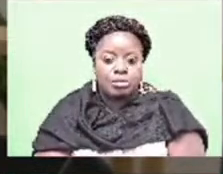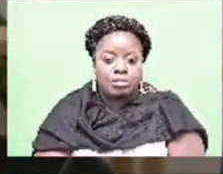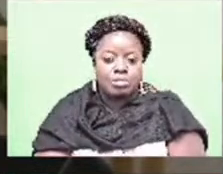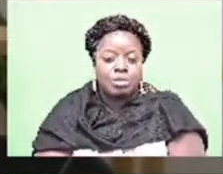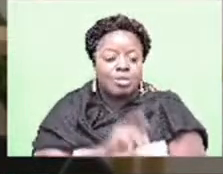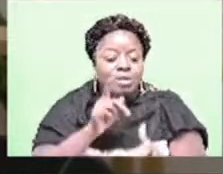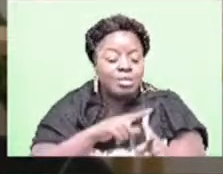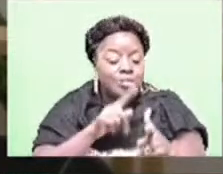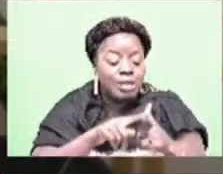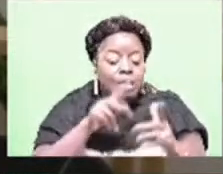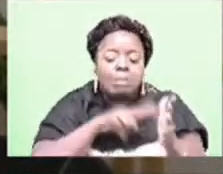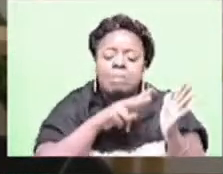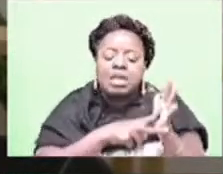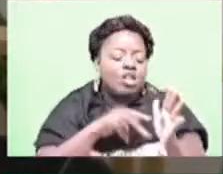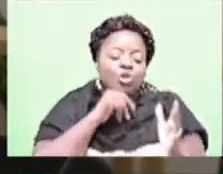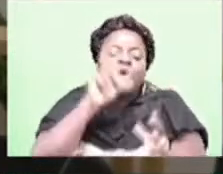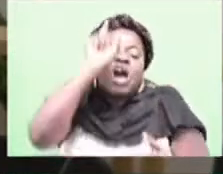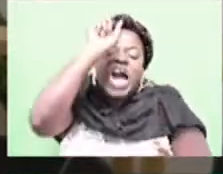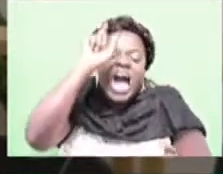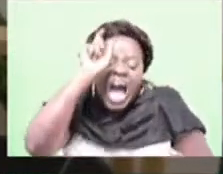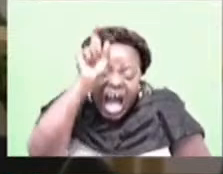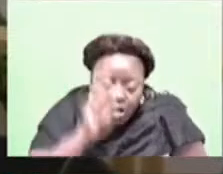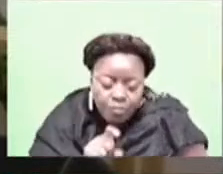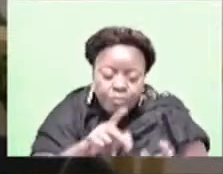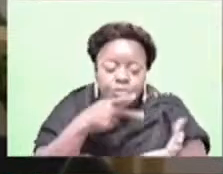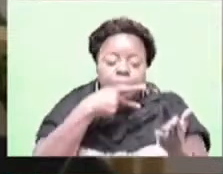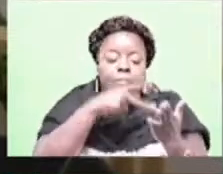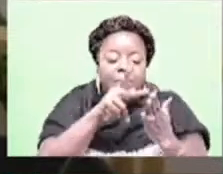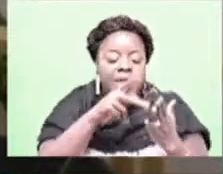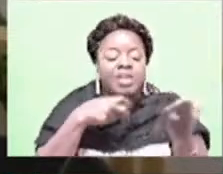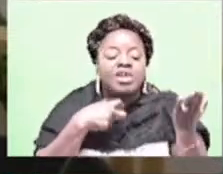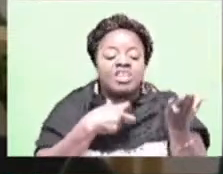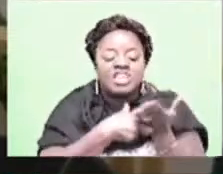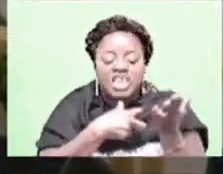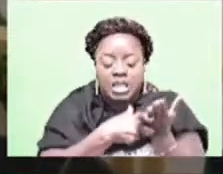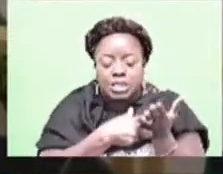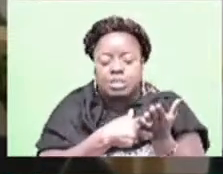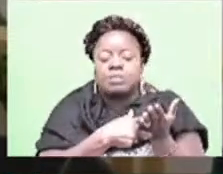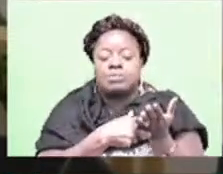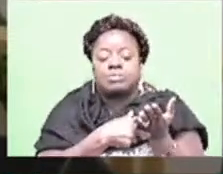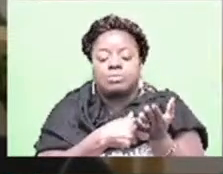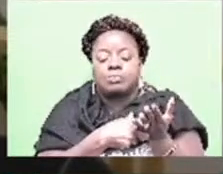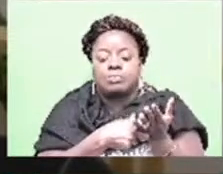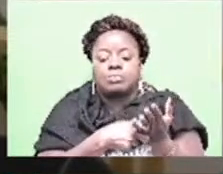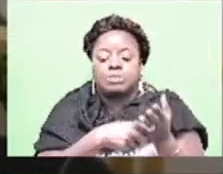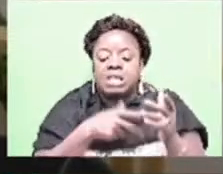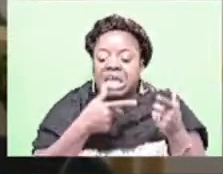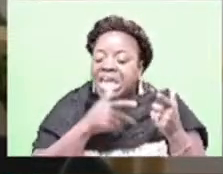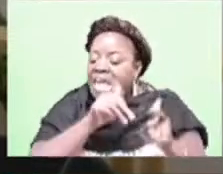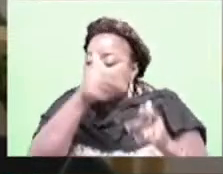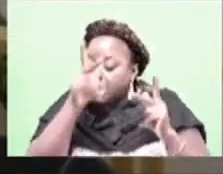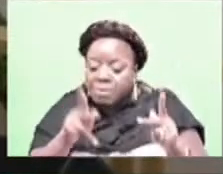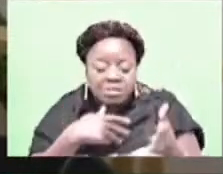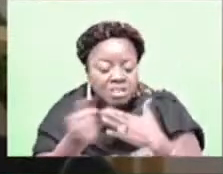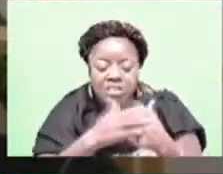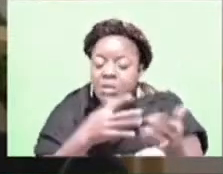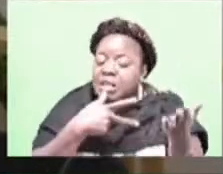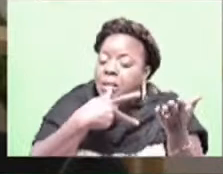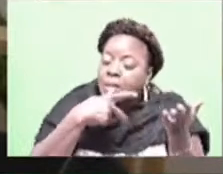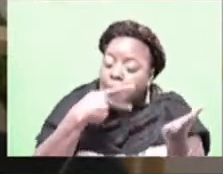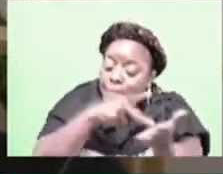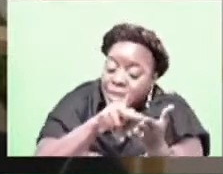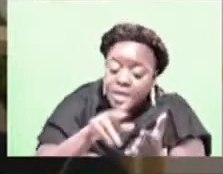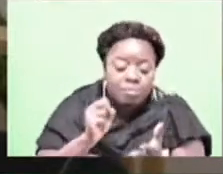to challenge the FPN, which is the fixed penalties, which will allow anyone who has not paid to appear before the court and challenge those